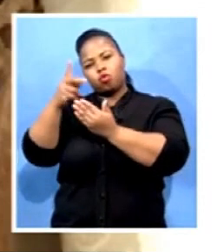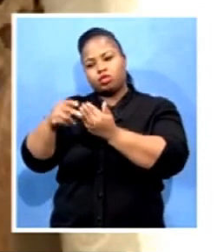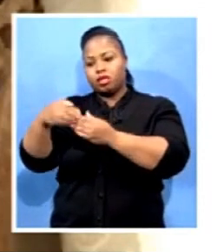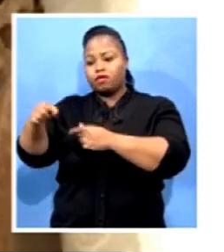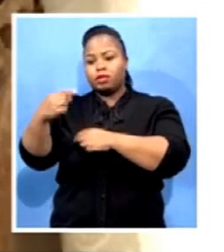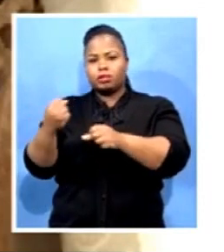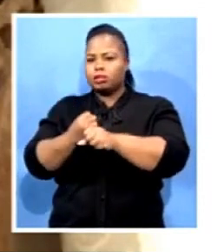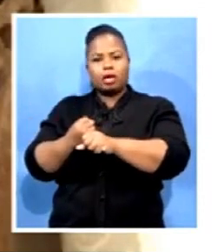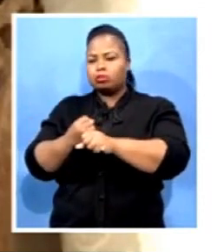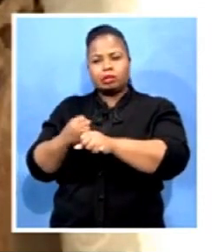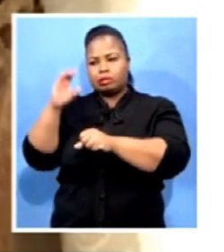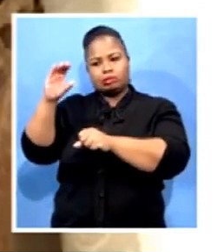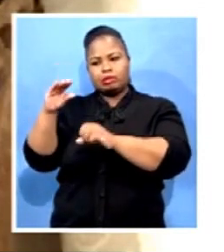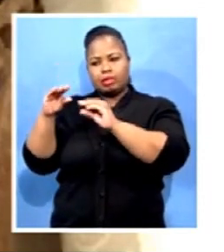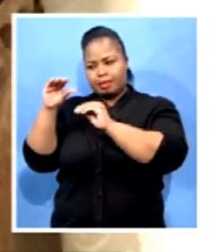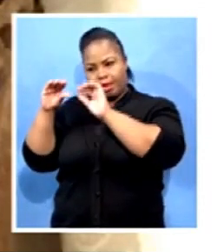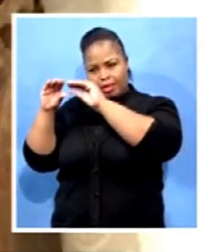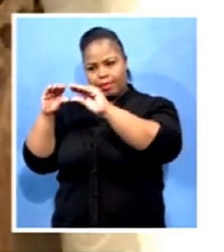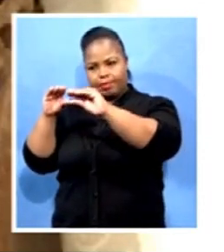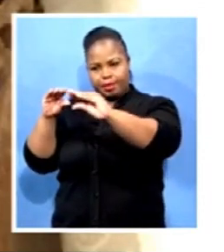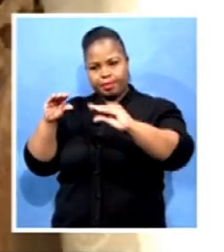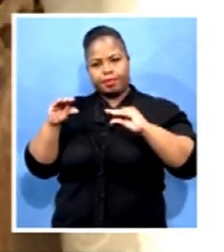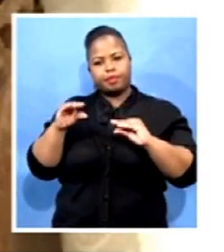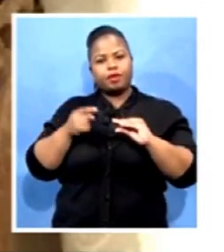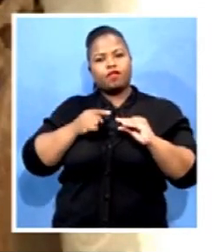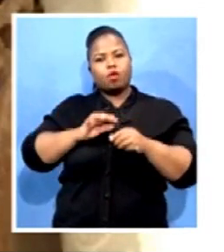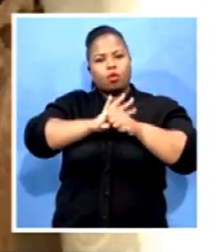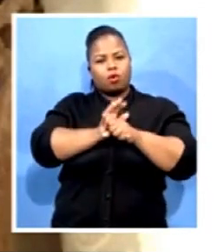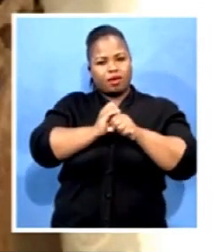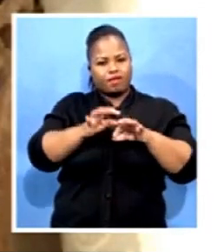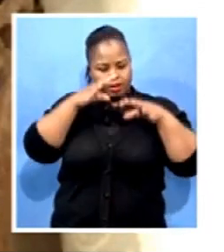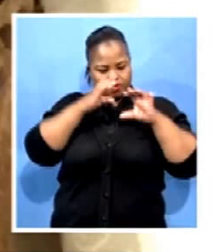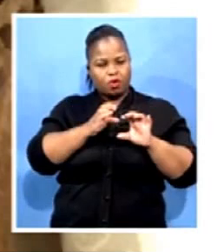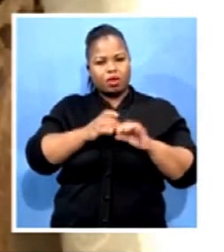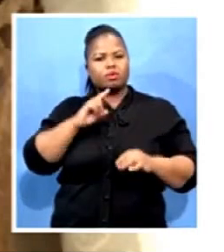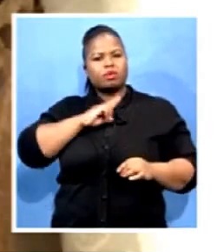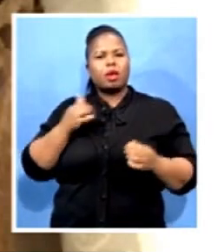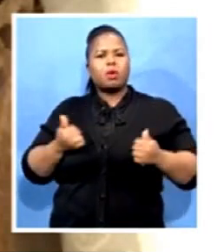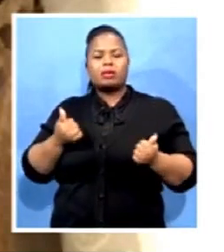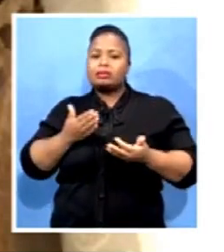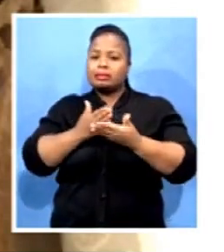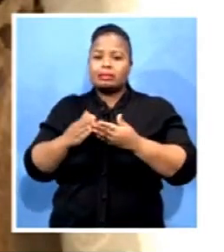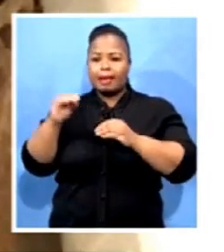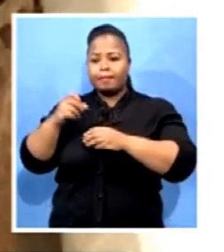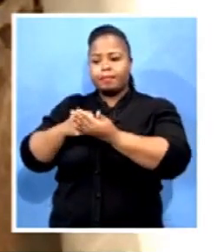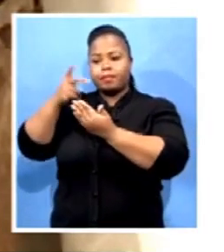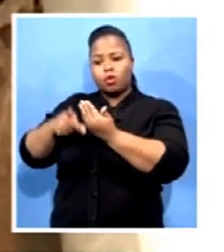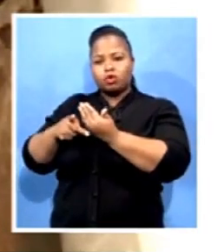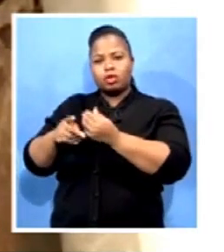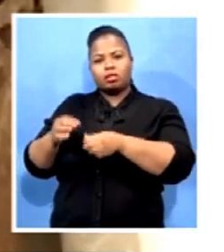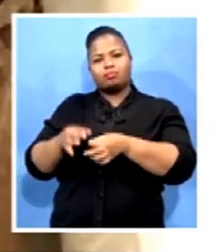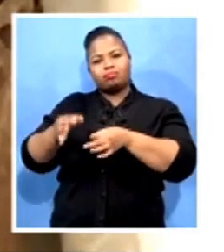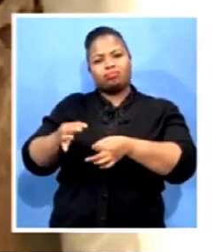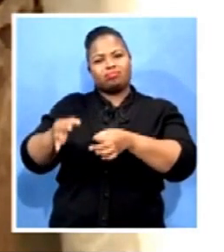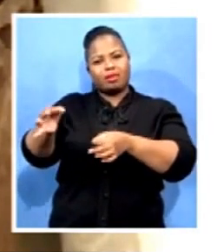these COVID-19 essentials. Some projects now will have to be postponed, and unfortunately, that's the way things will have to happen, so